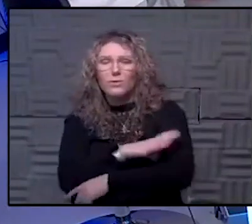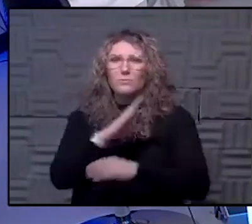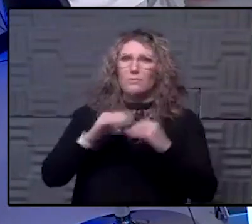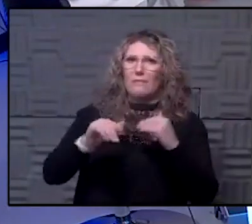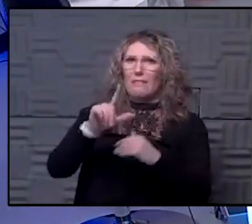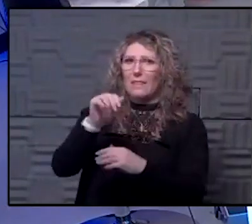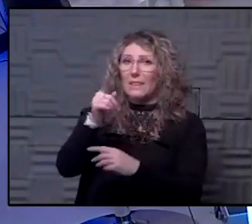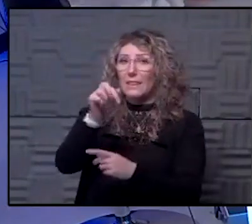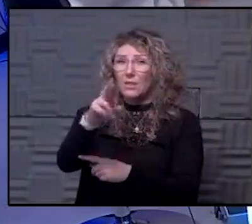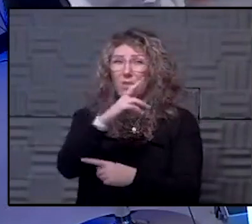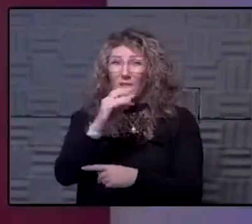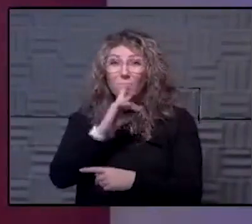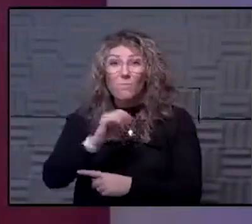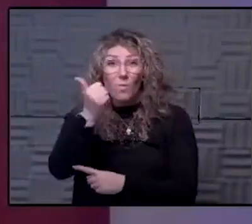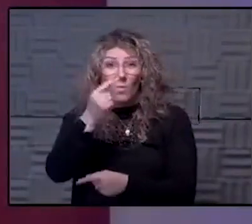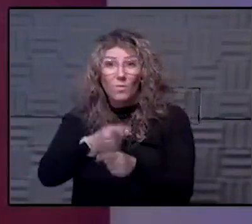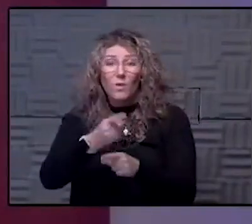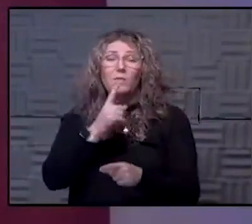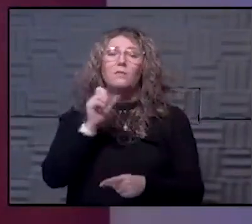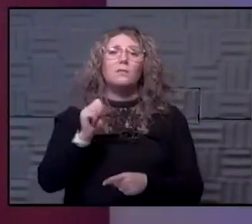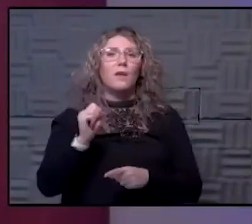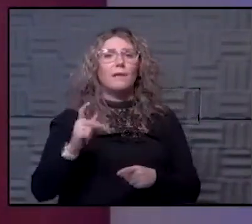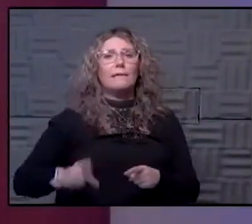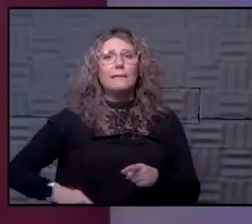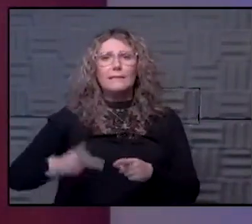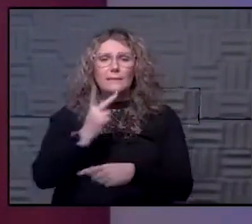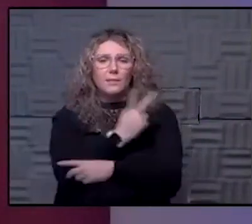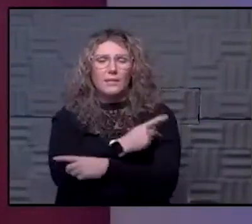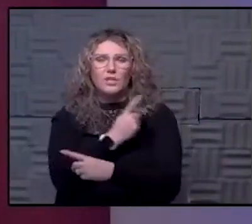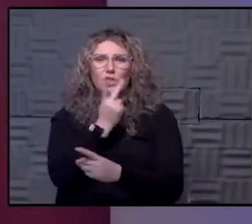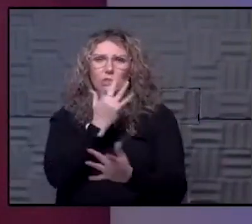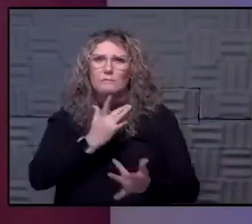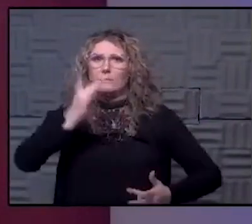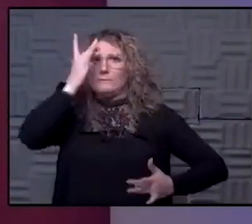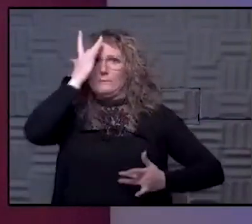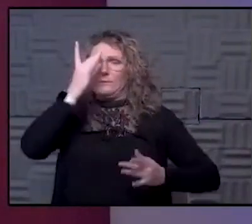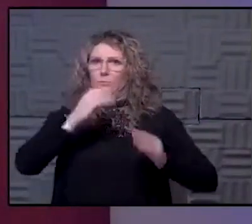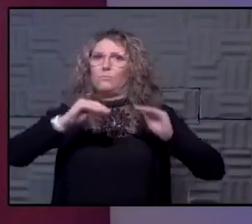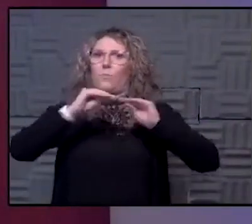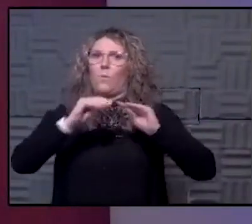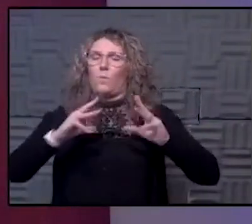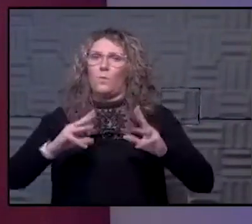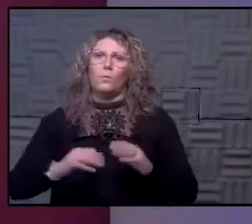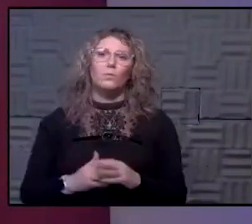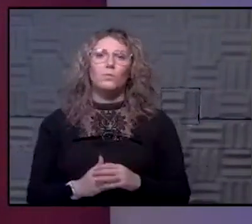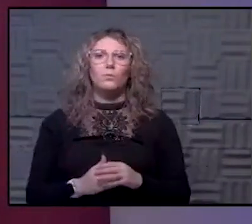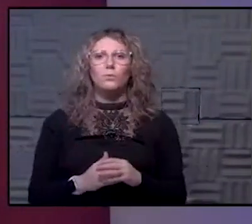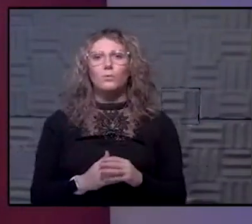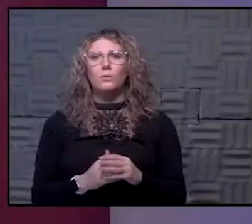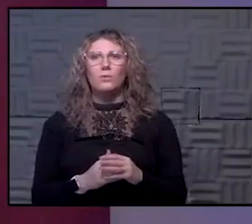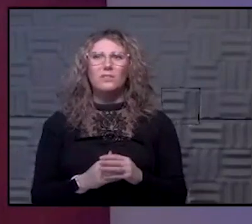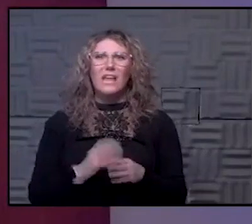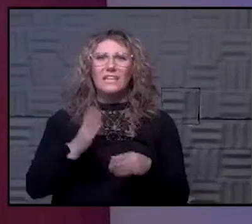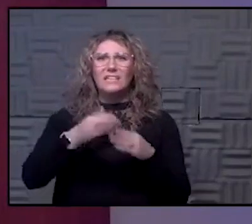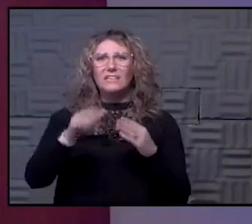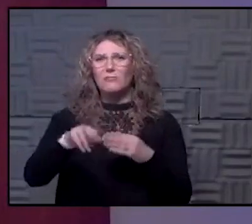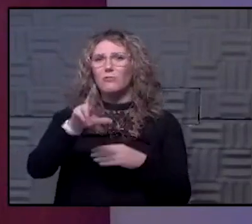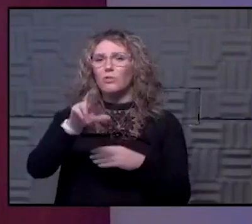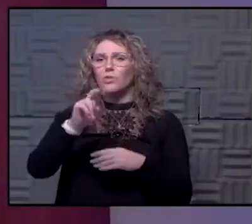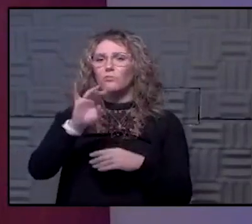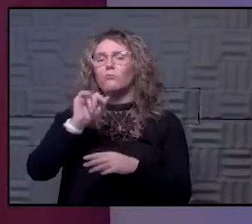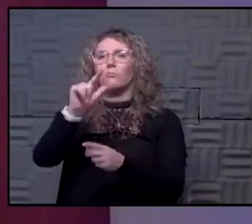be a little older, I think. Yeah, I think kidney patients are generally sicker. They're, I think, end-stage renal disease